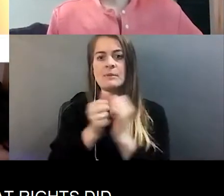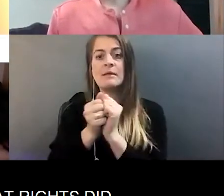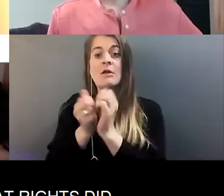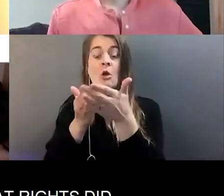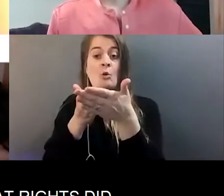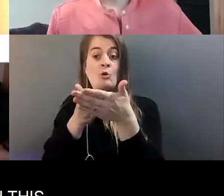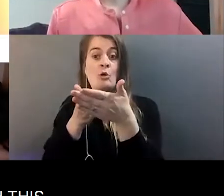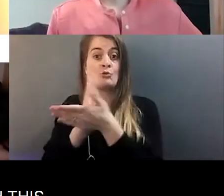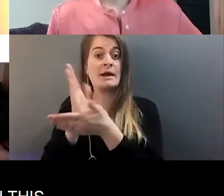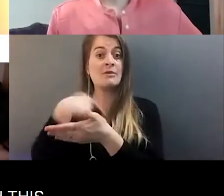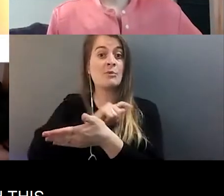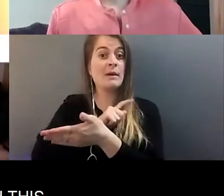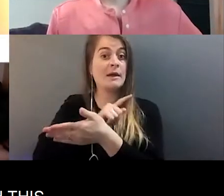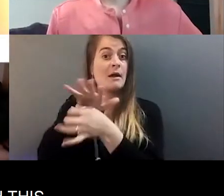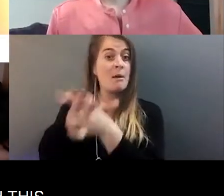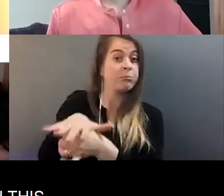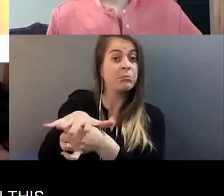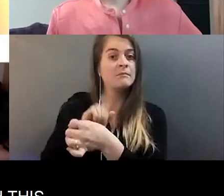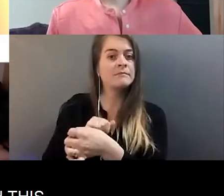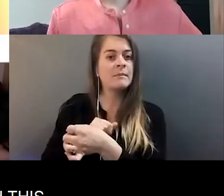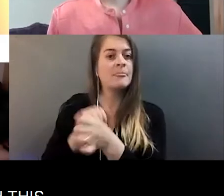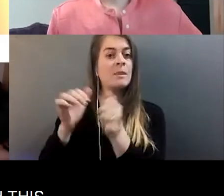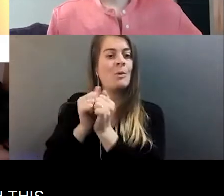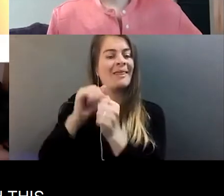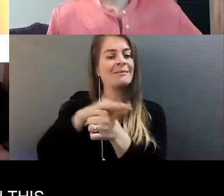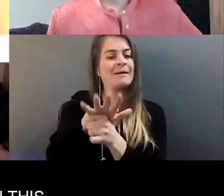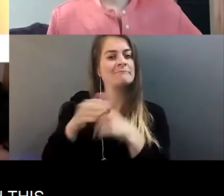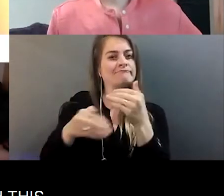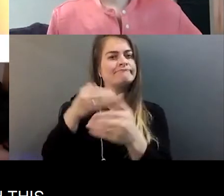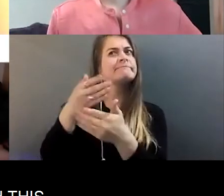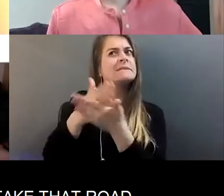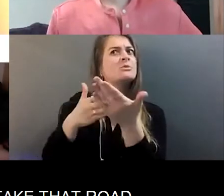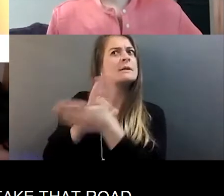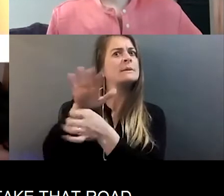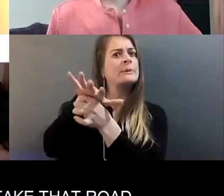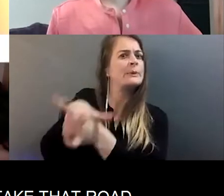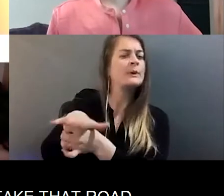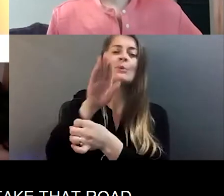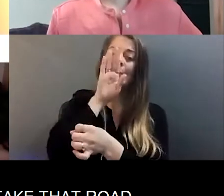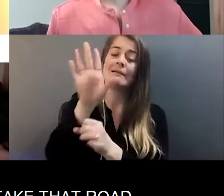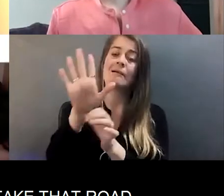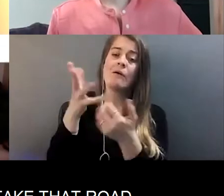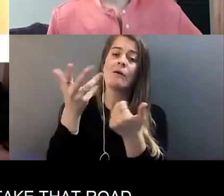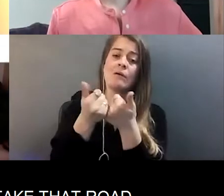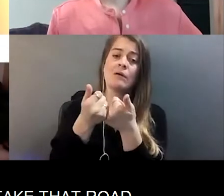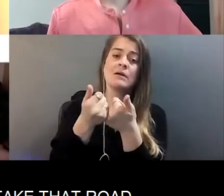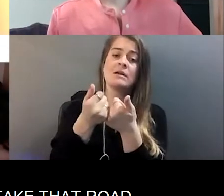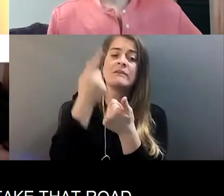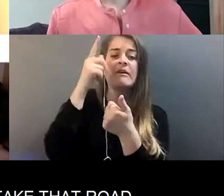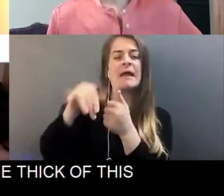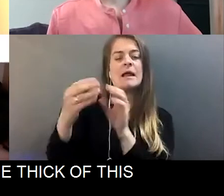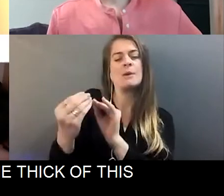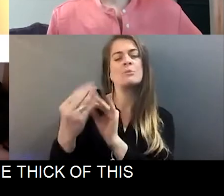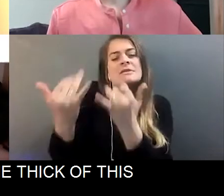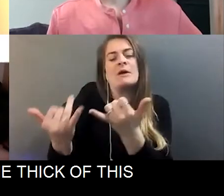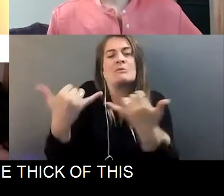we, if any, breach through this pandemic. It has been difficult to take that road right now because